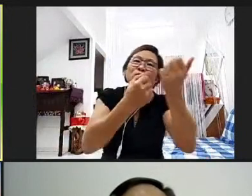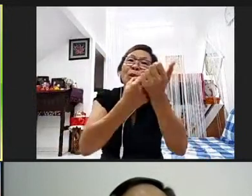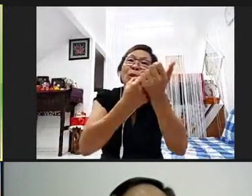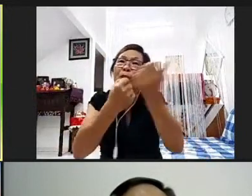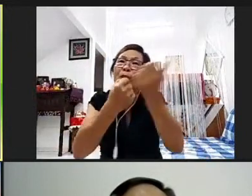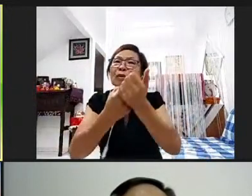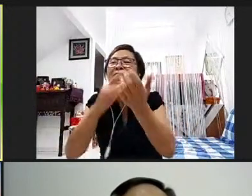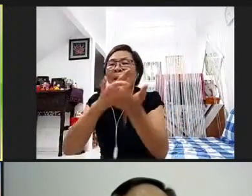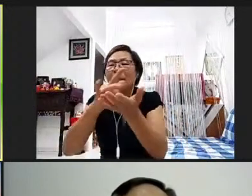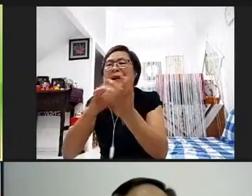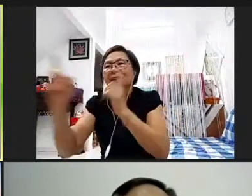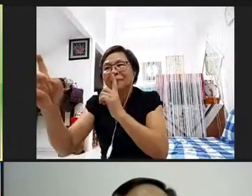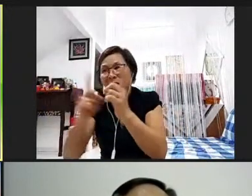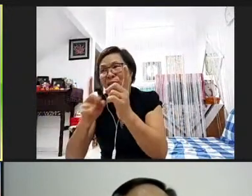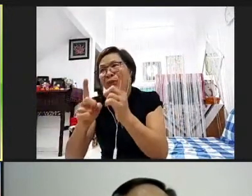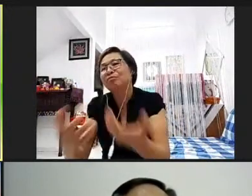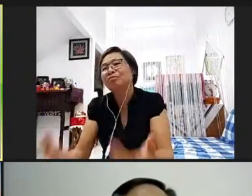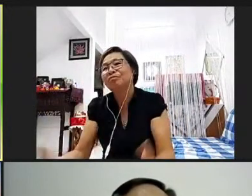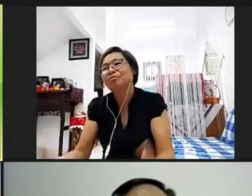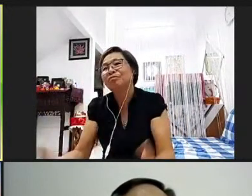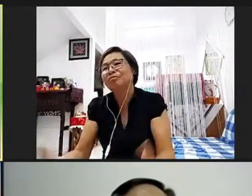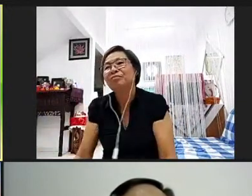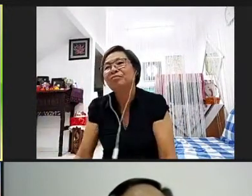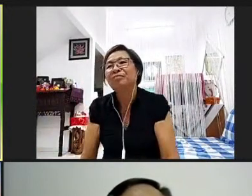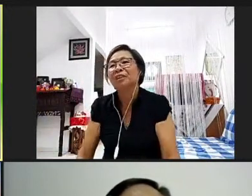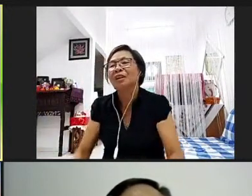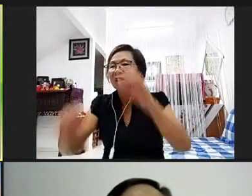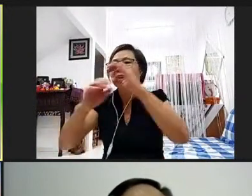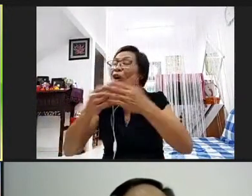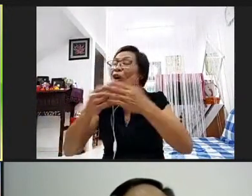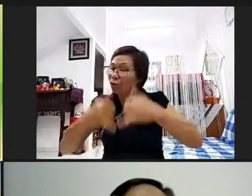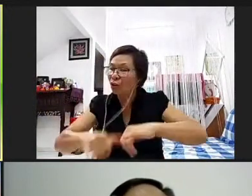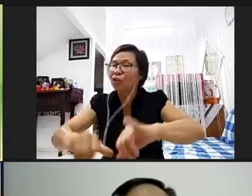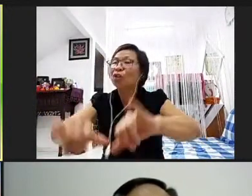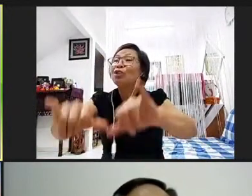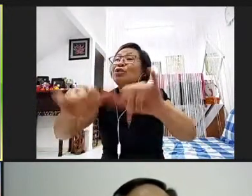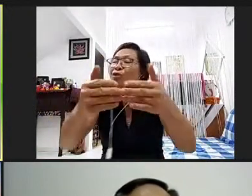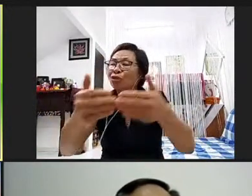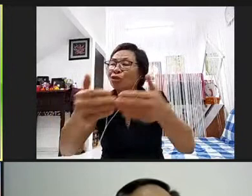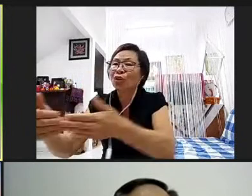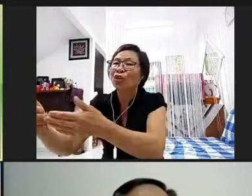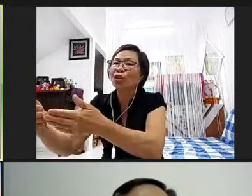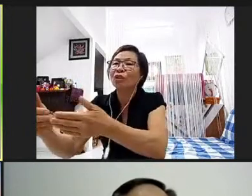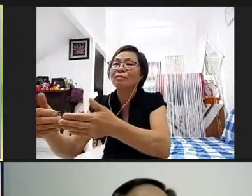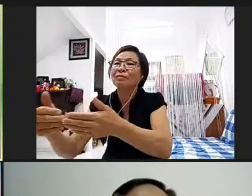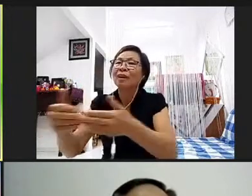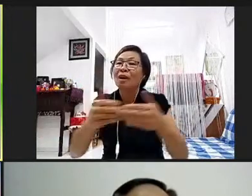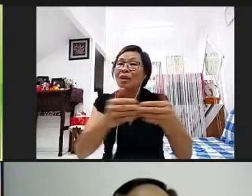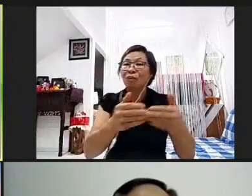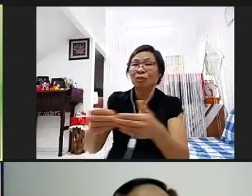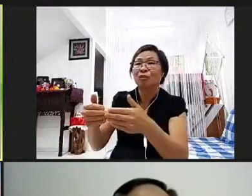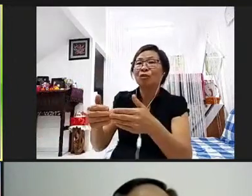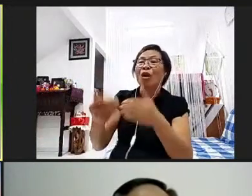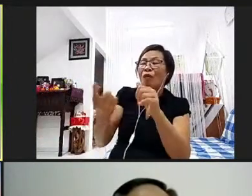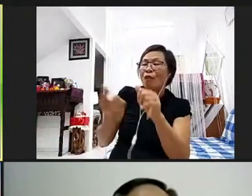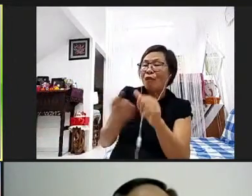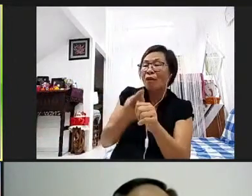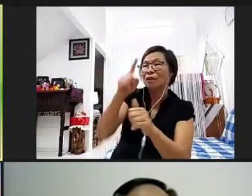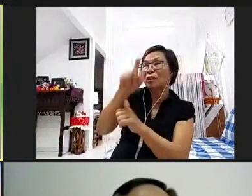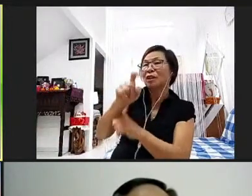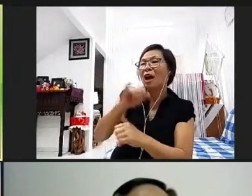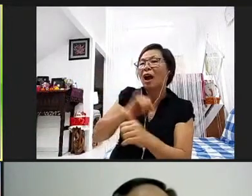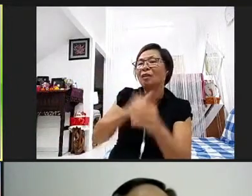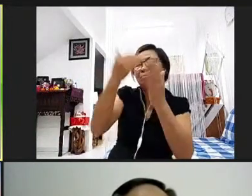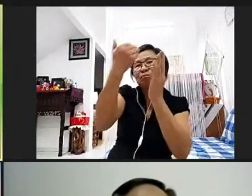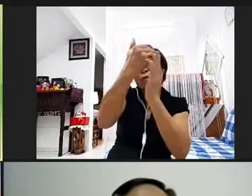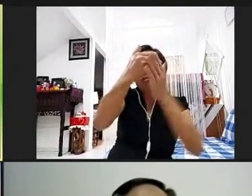dialogue. Okay, let's zoom on to the first question that I have actually organized or listed on my